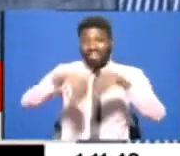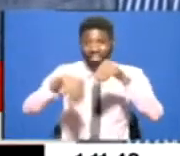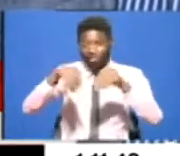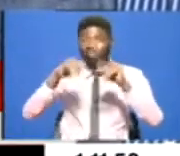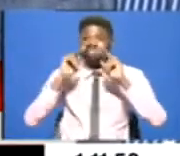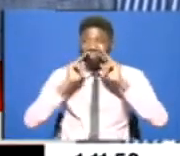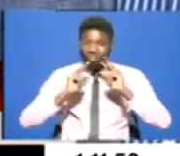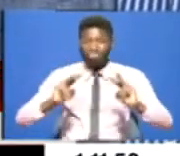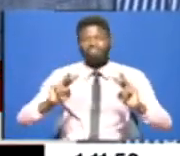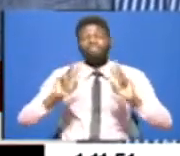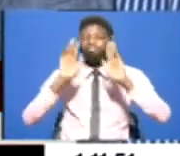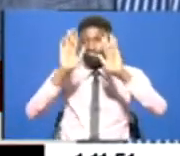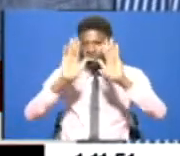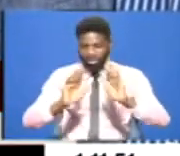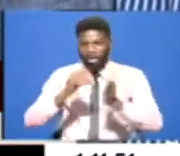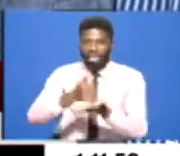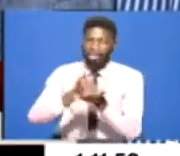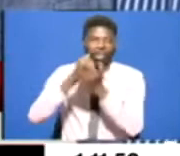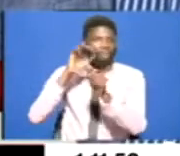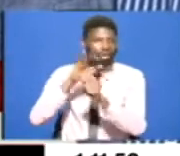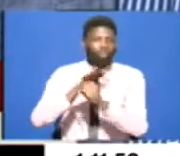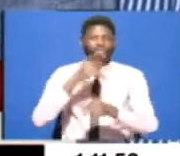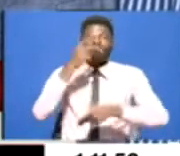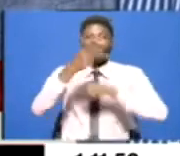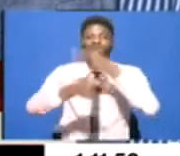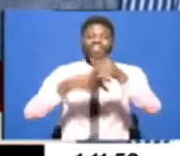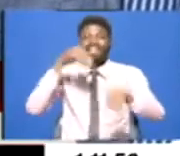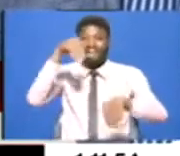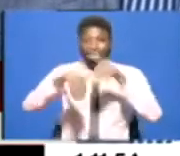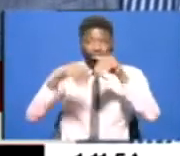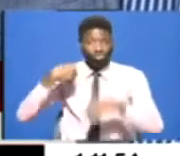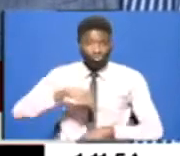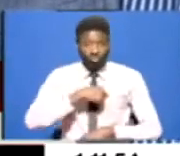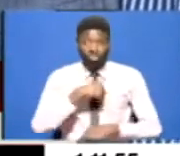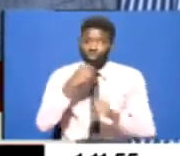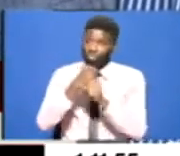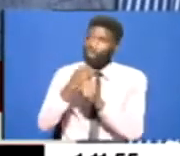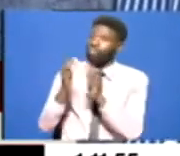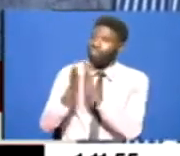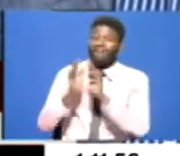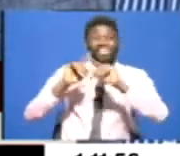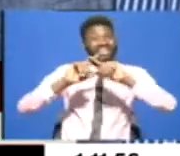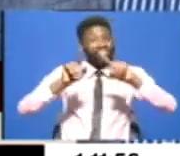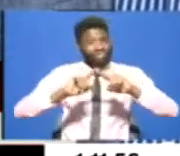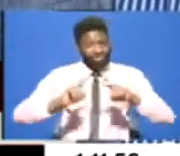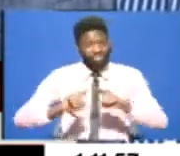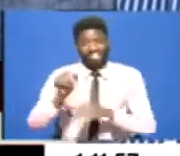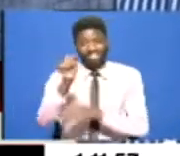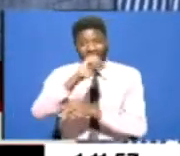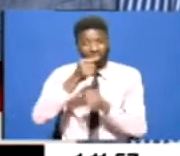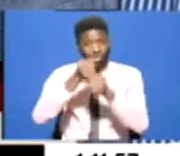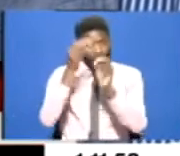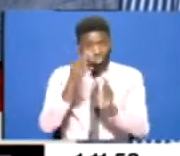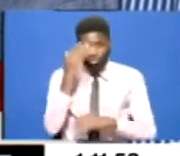ingredient in the election process. So we collaborate with them and all other stakeholders, so that as we